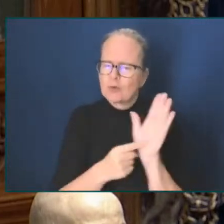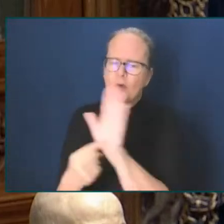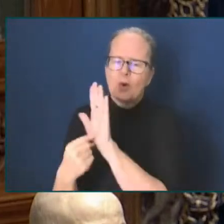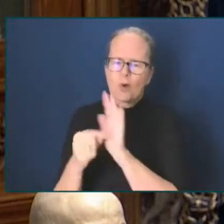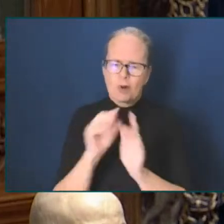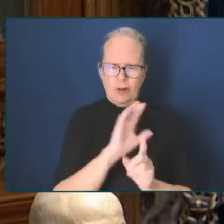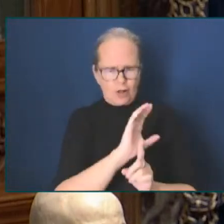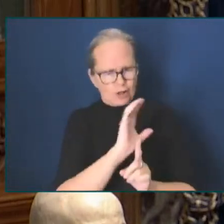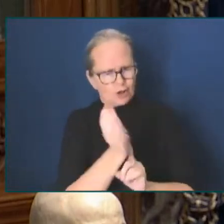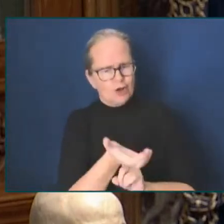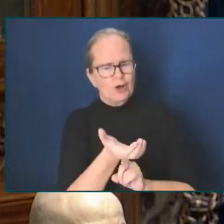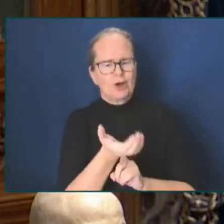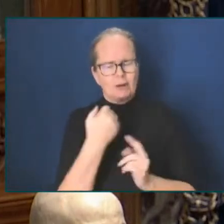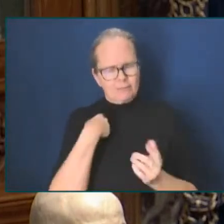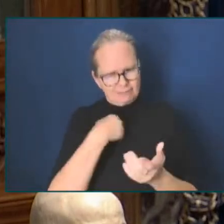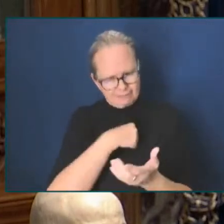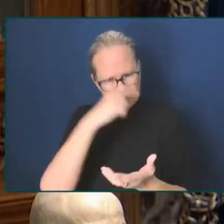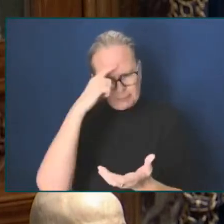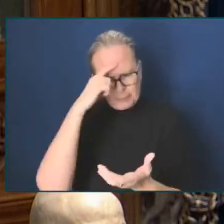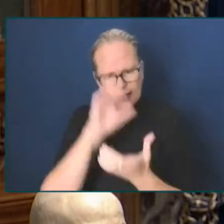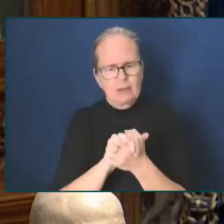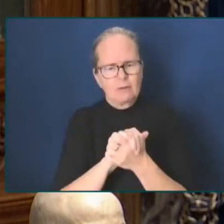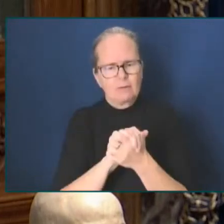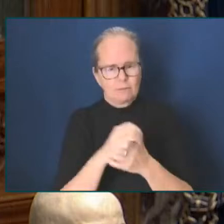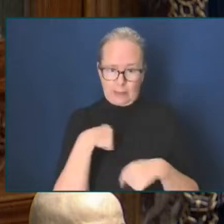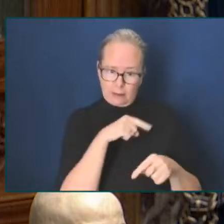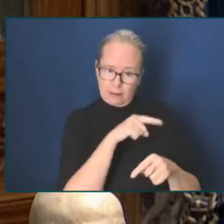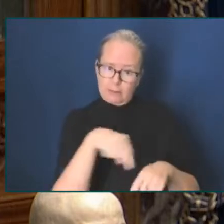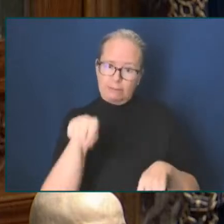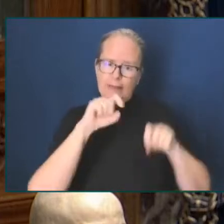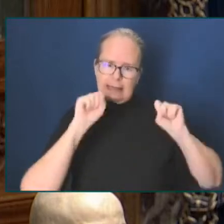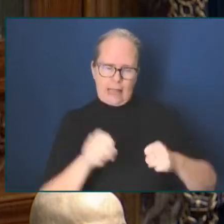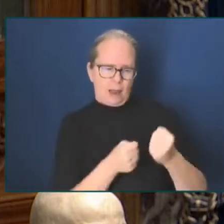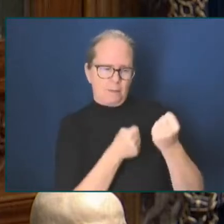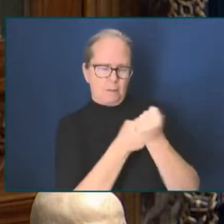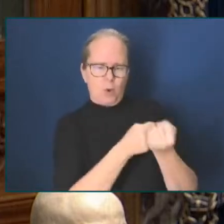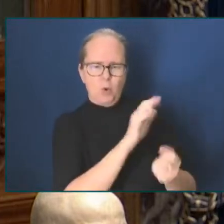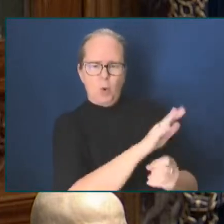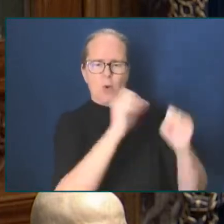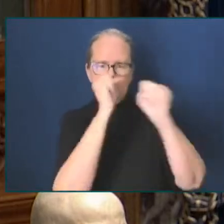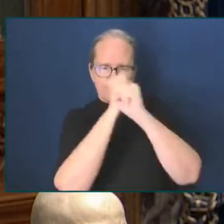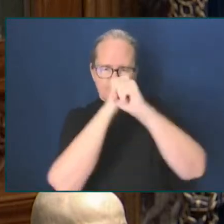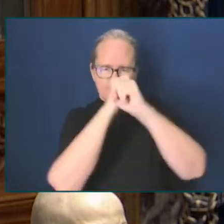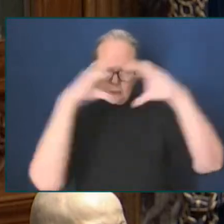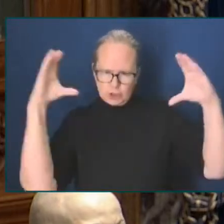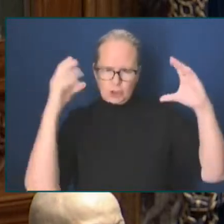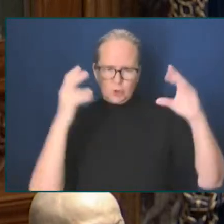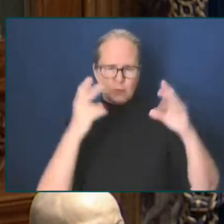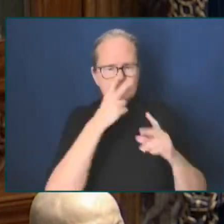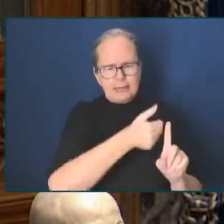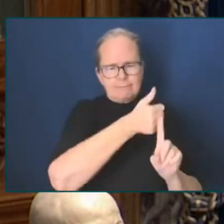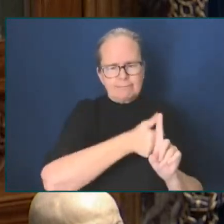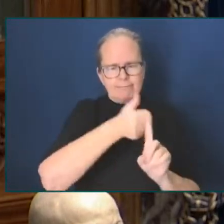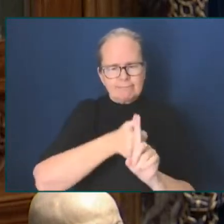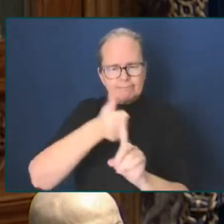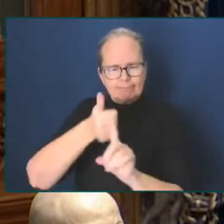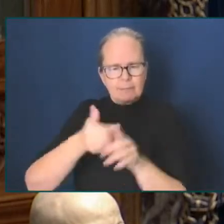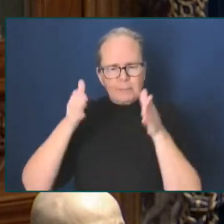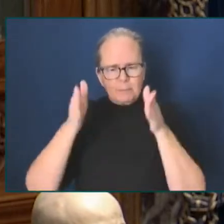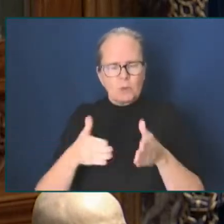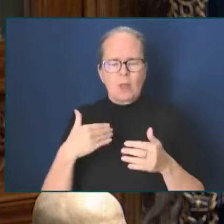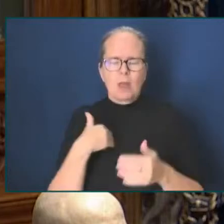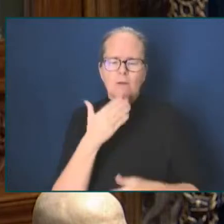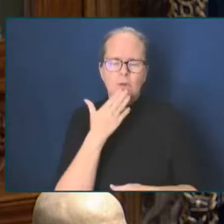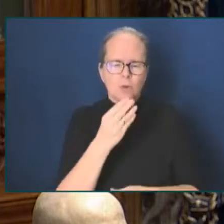vision where everyone is housed, there's food on the table, and people are living in caring, connected